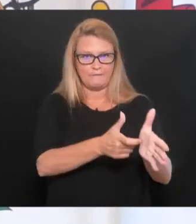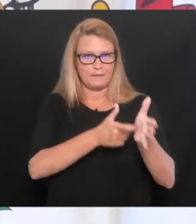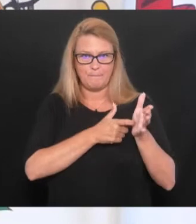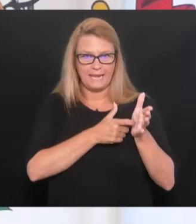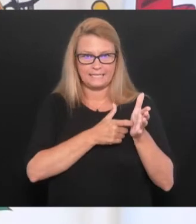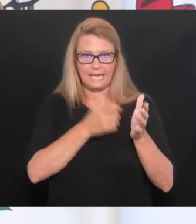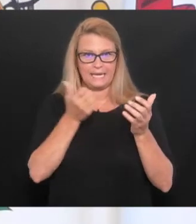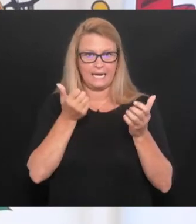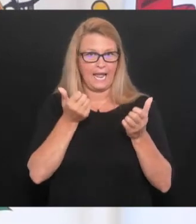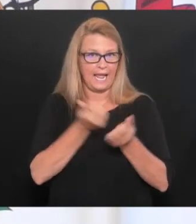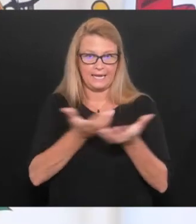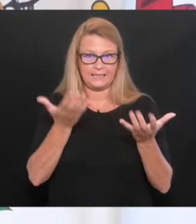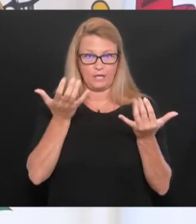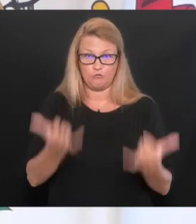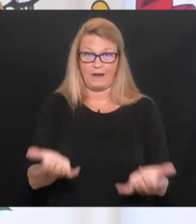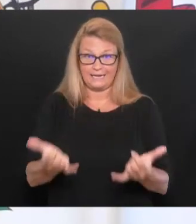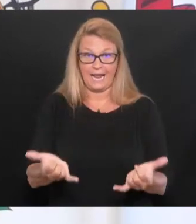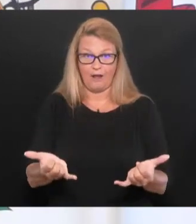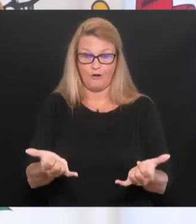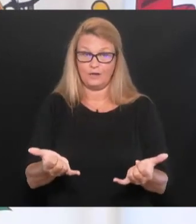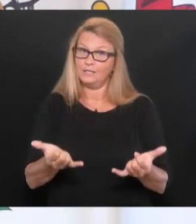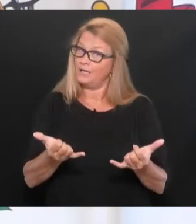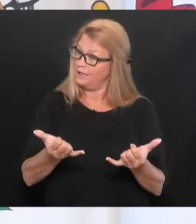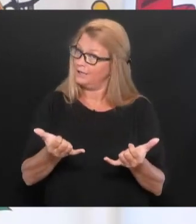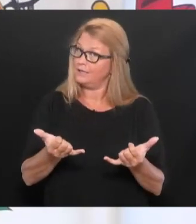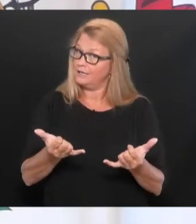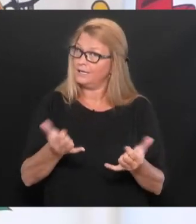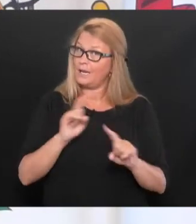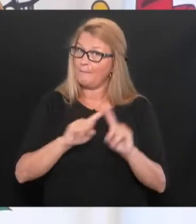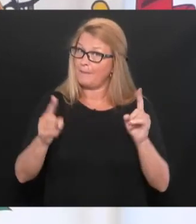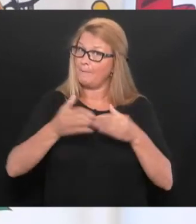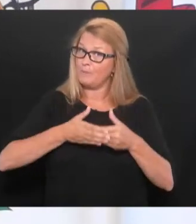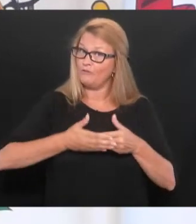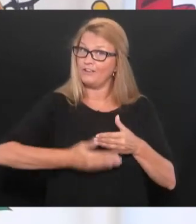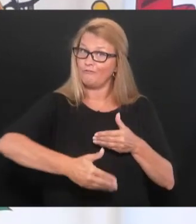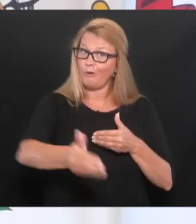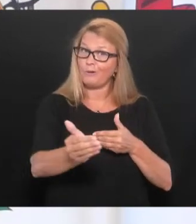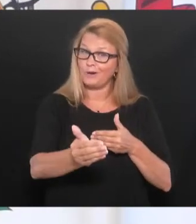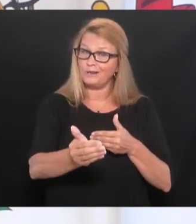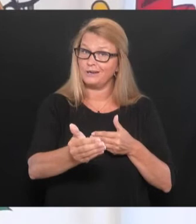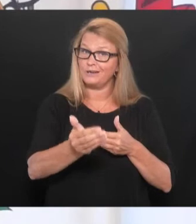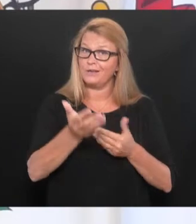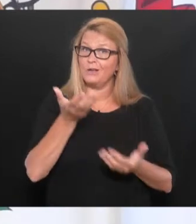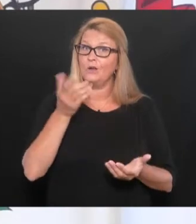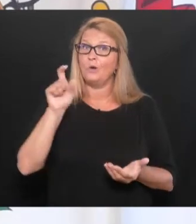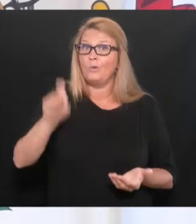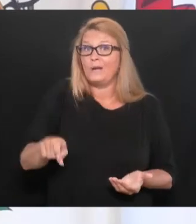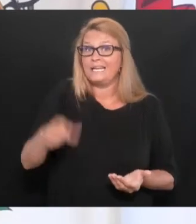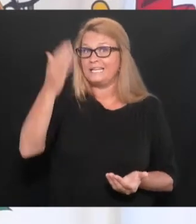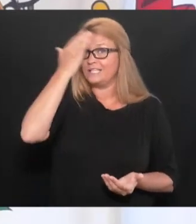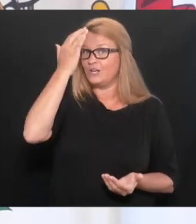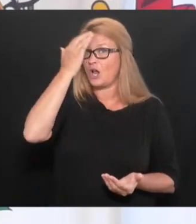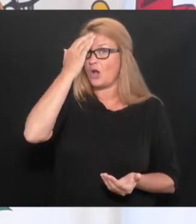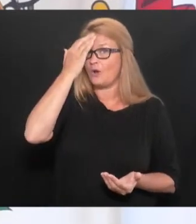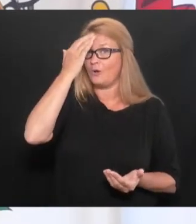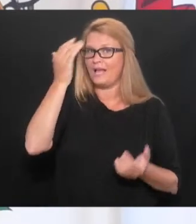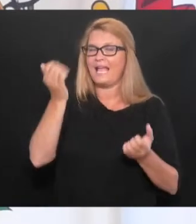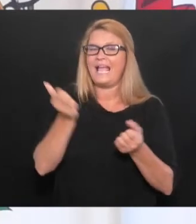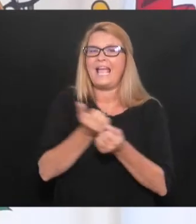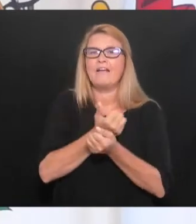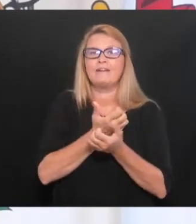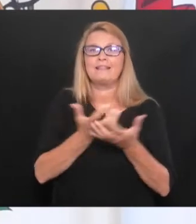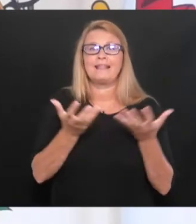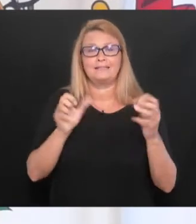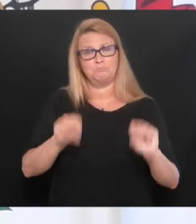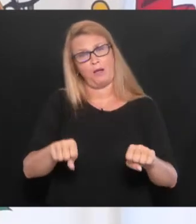at this point in time. But absolutely, as we go forward, we absolutely need to know that everything's got to be on the table.